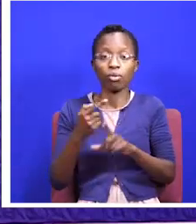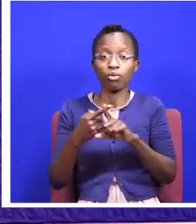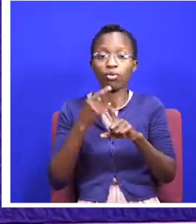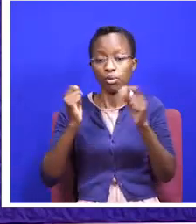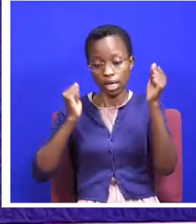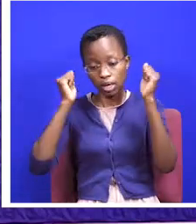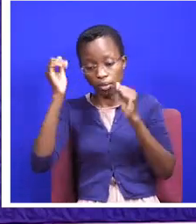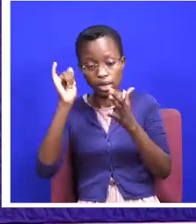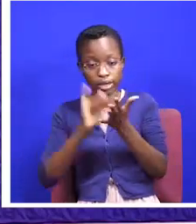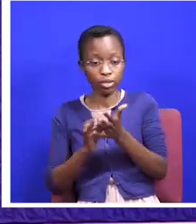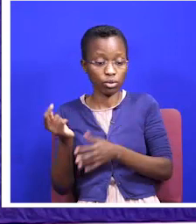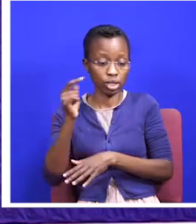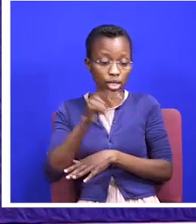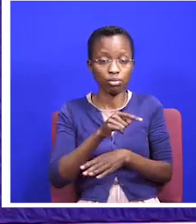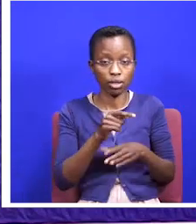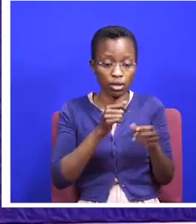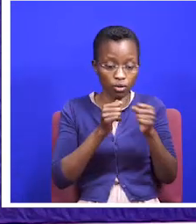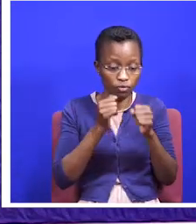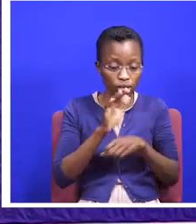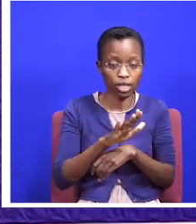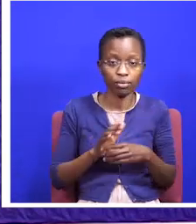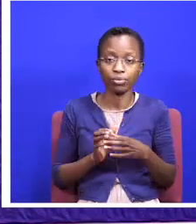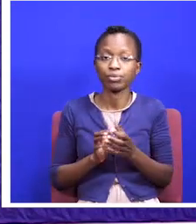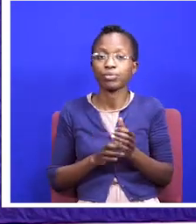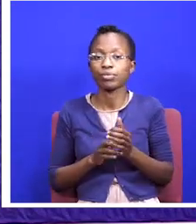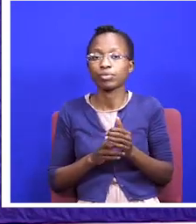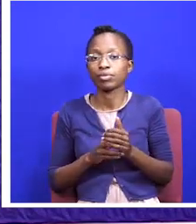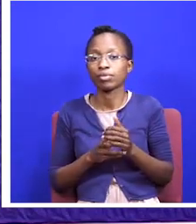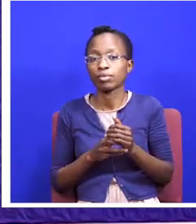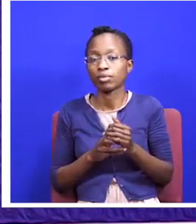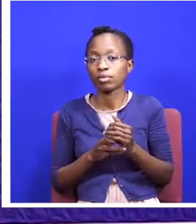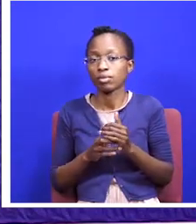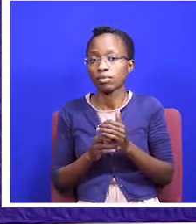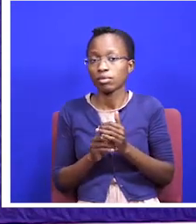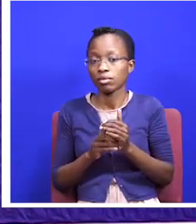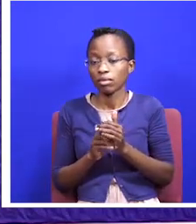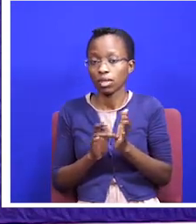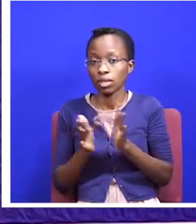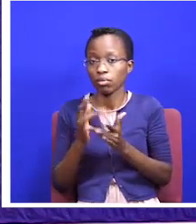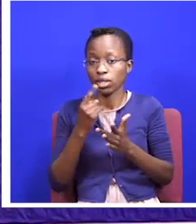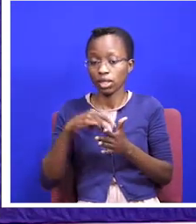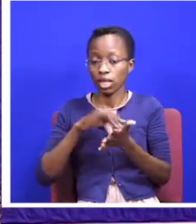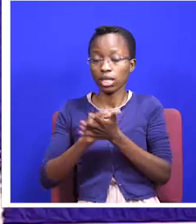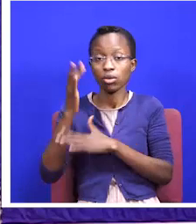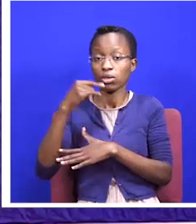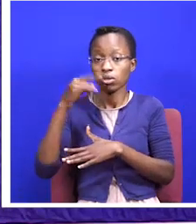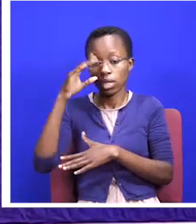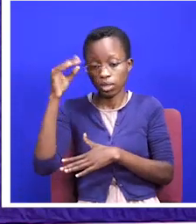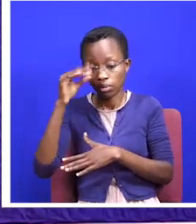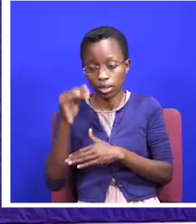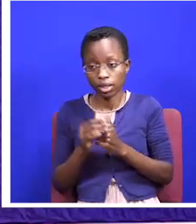save them from the army that was coming to attack them. Now God, the Bible tells us that God